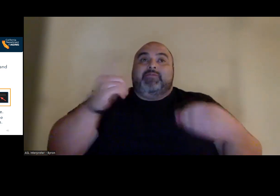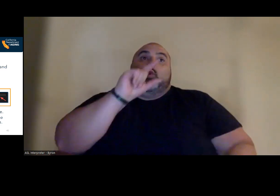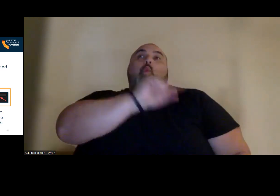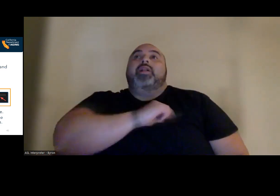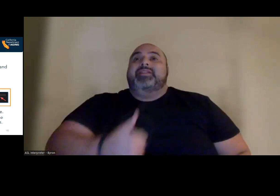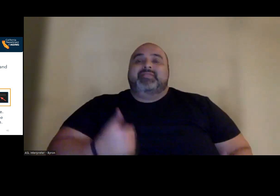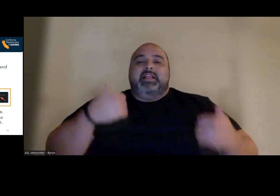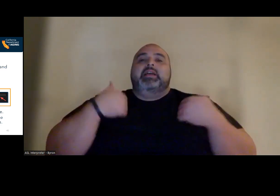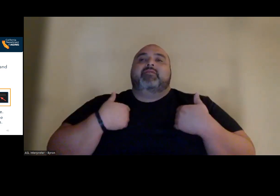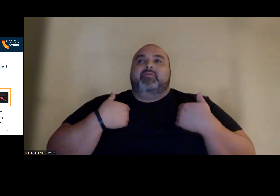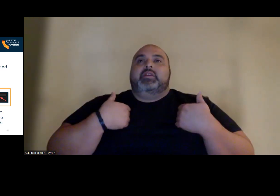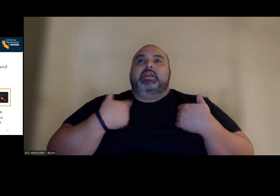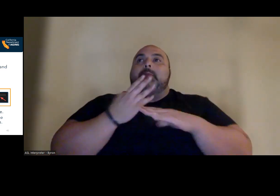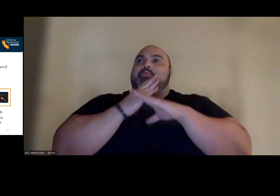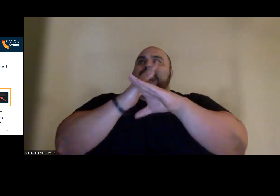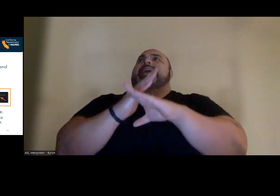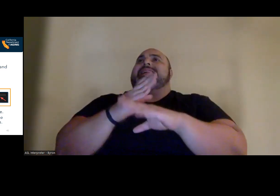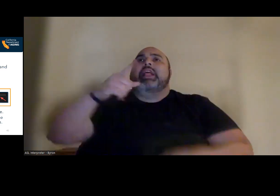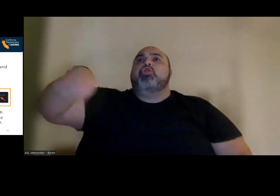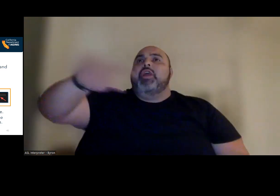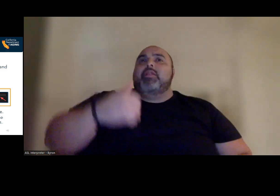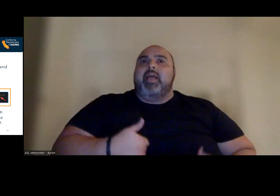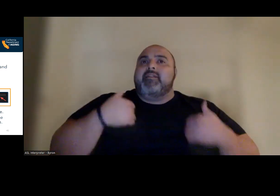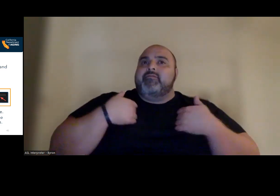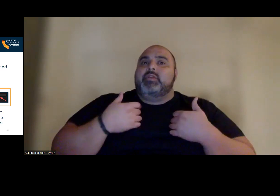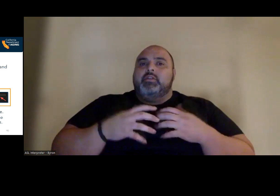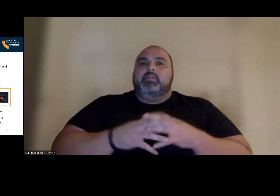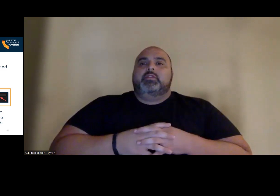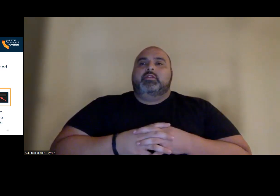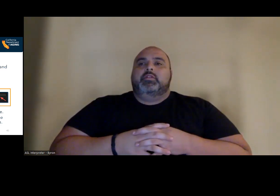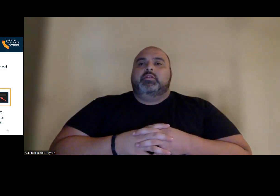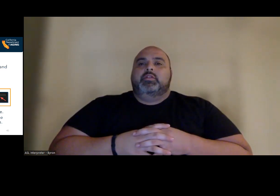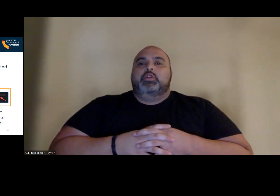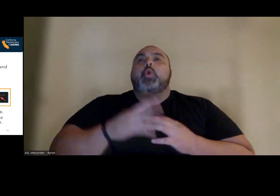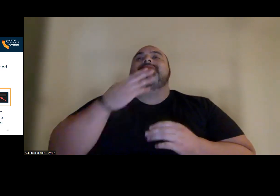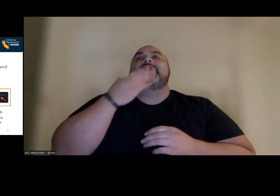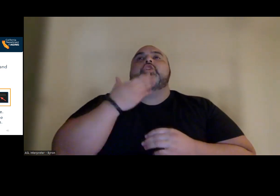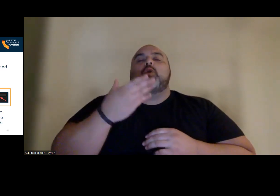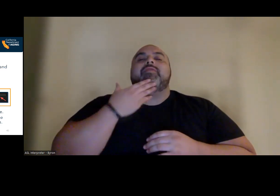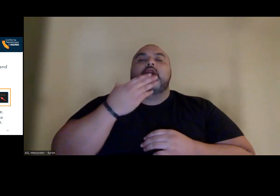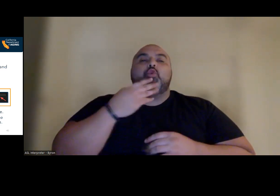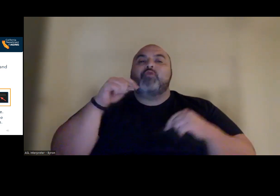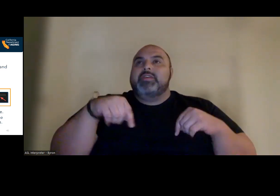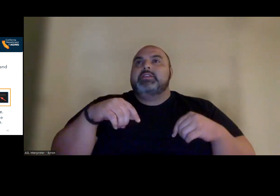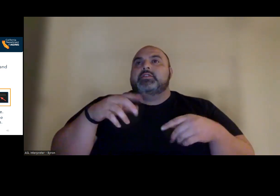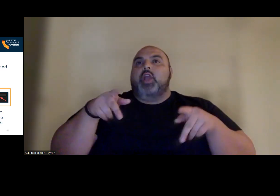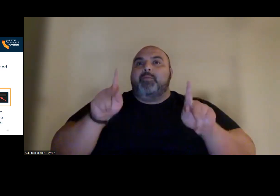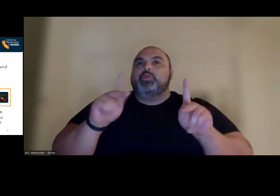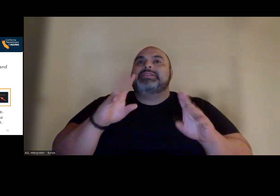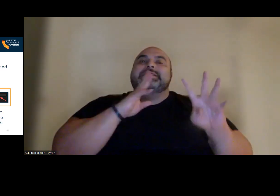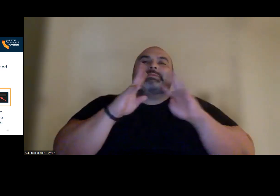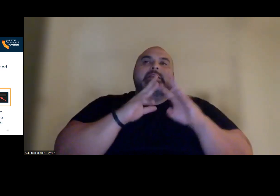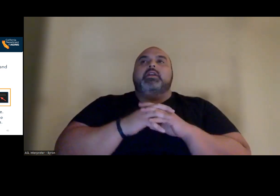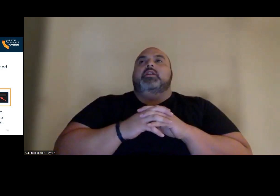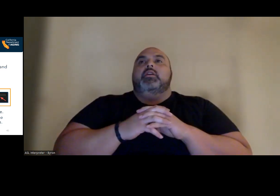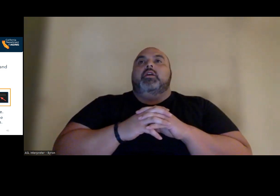life. Let's protect their life. So I, I thank you. Thank you for this chance to speak on